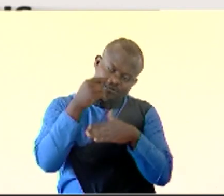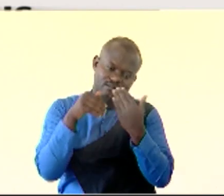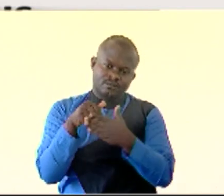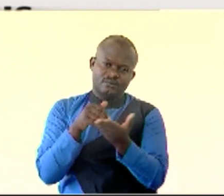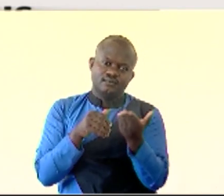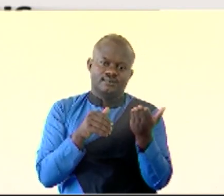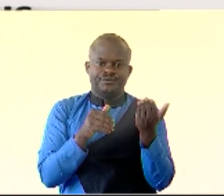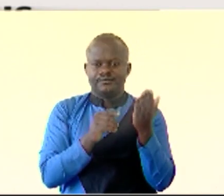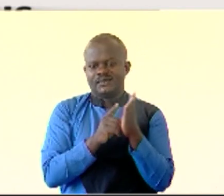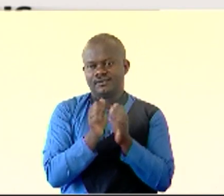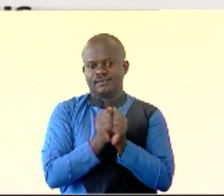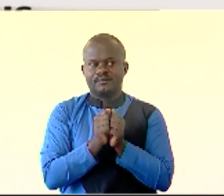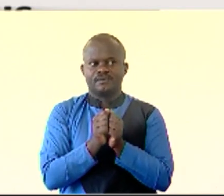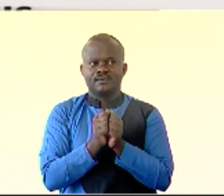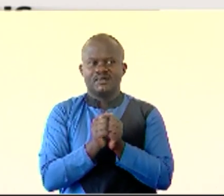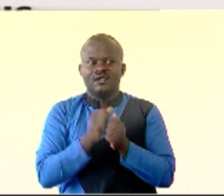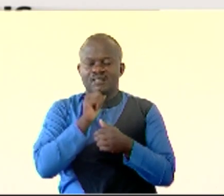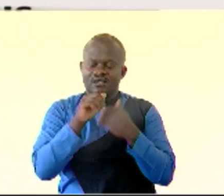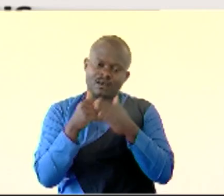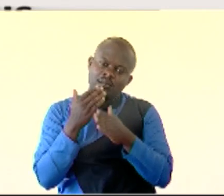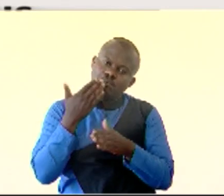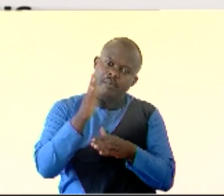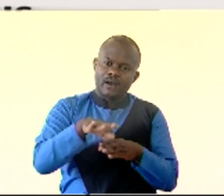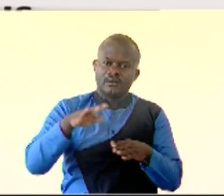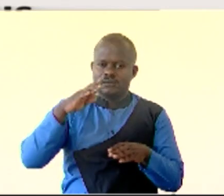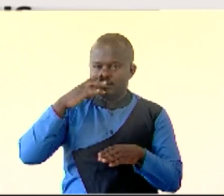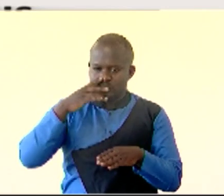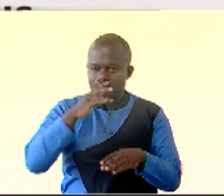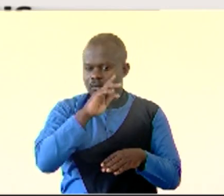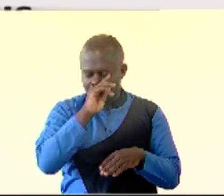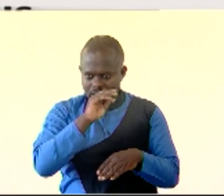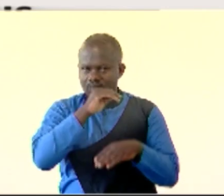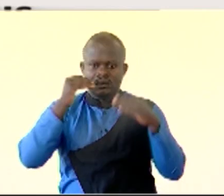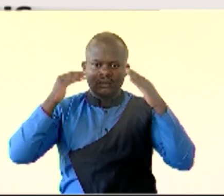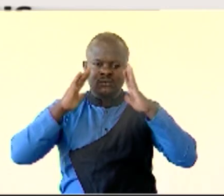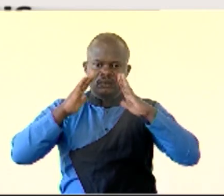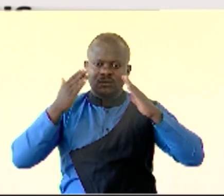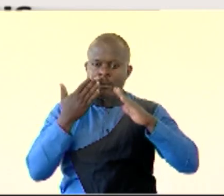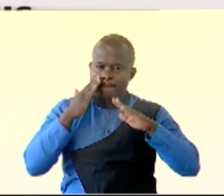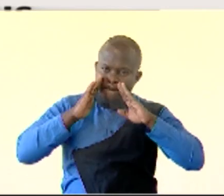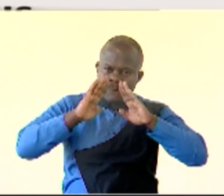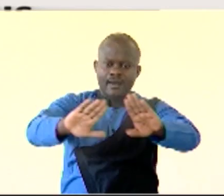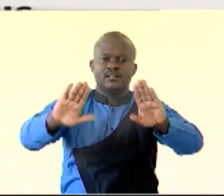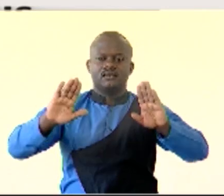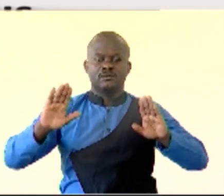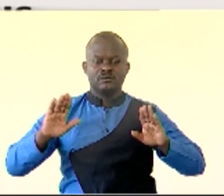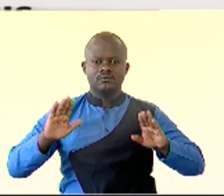system. They can move back and forth in a wave-like motion. They do what you